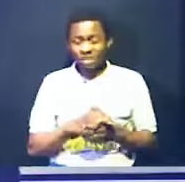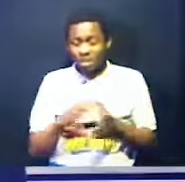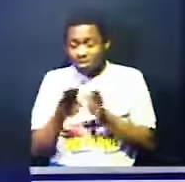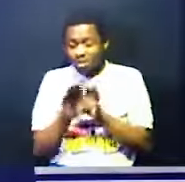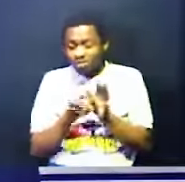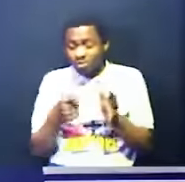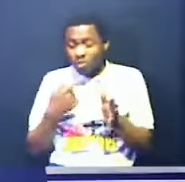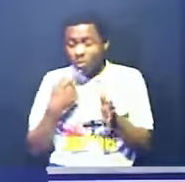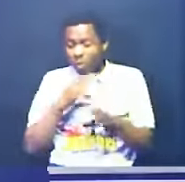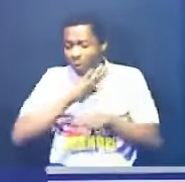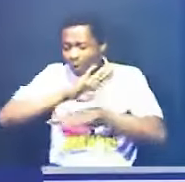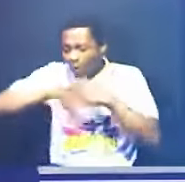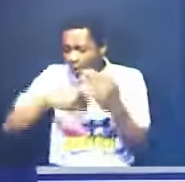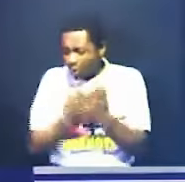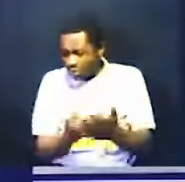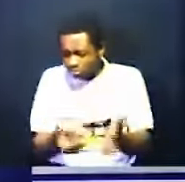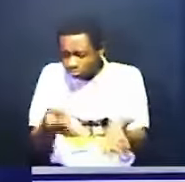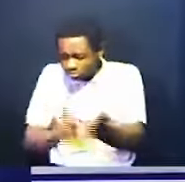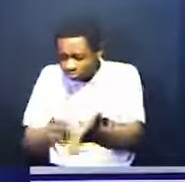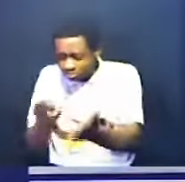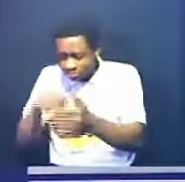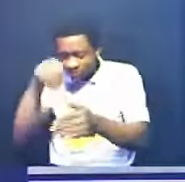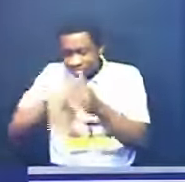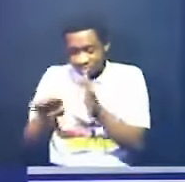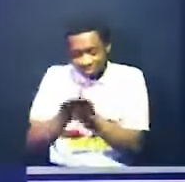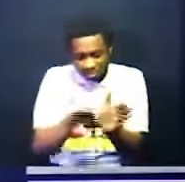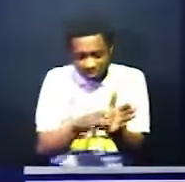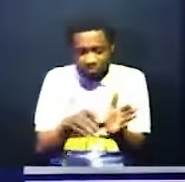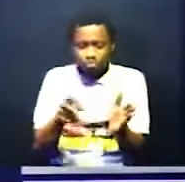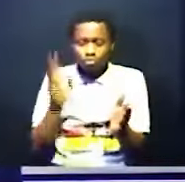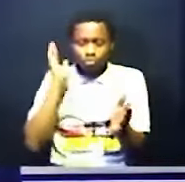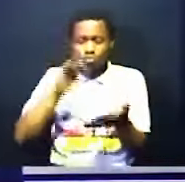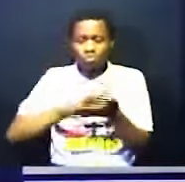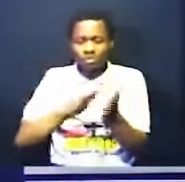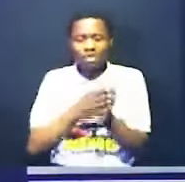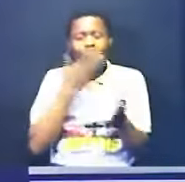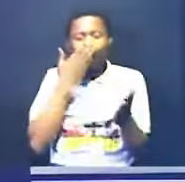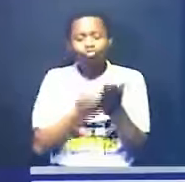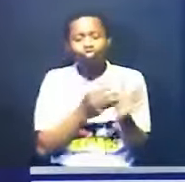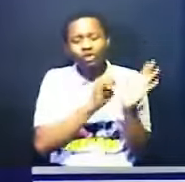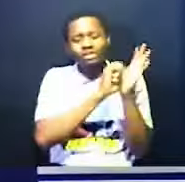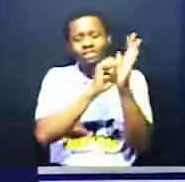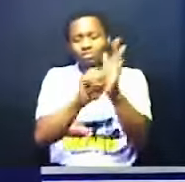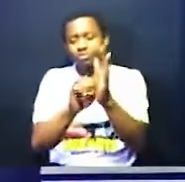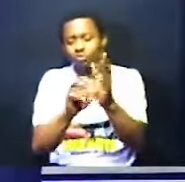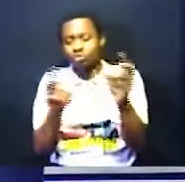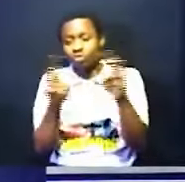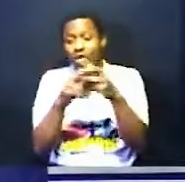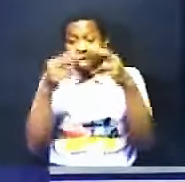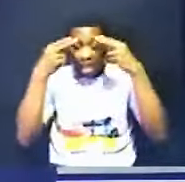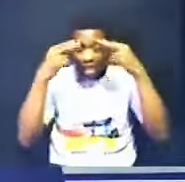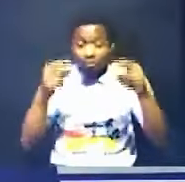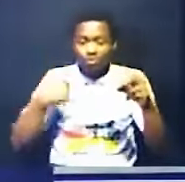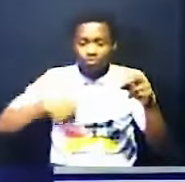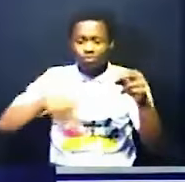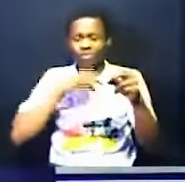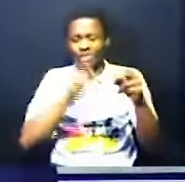our example, so that what befell them, we will be able to escape.